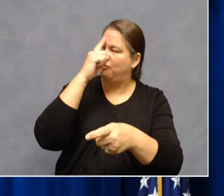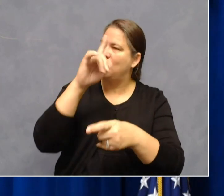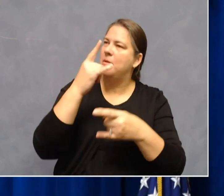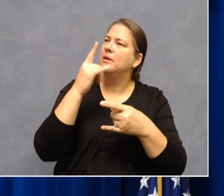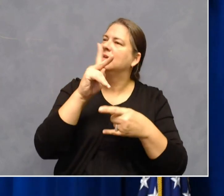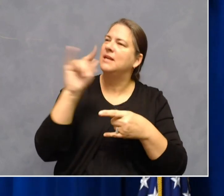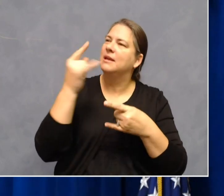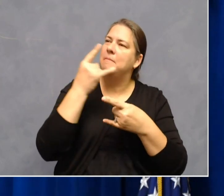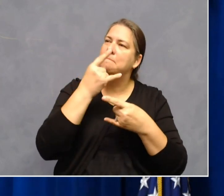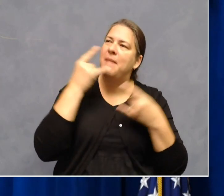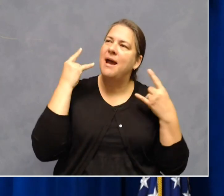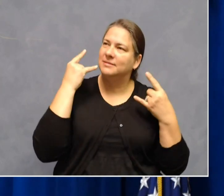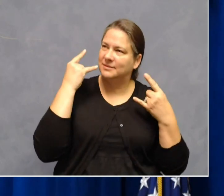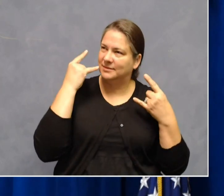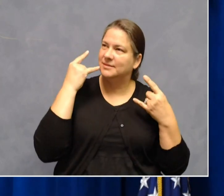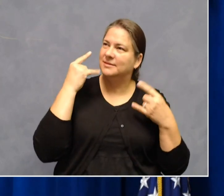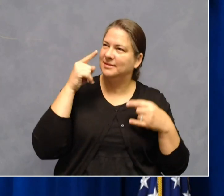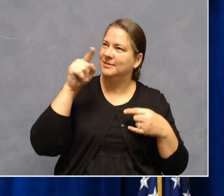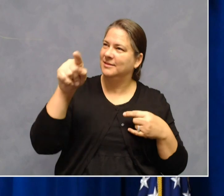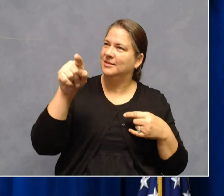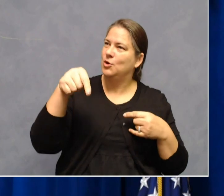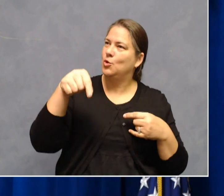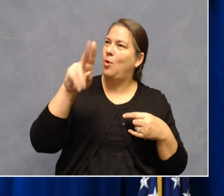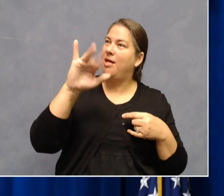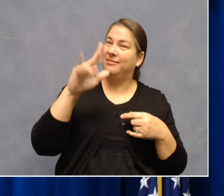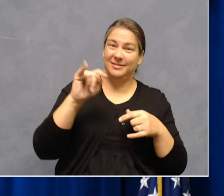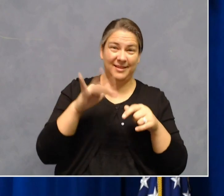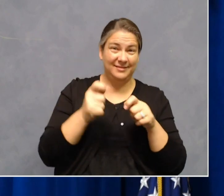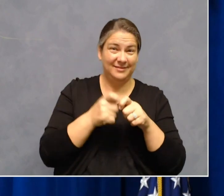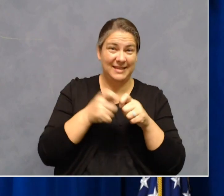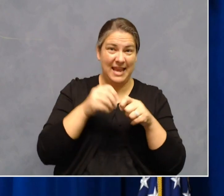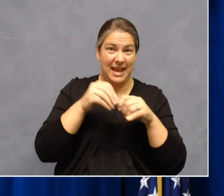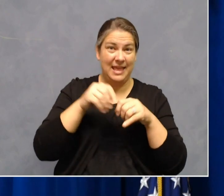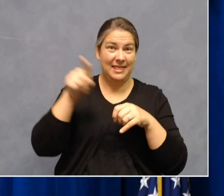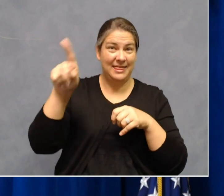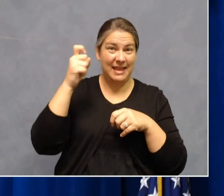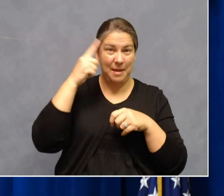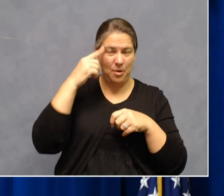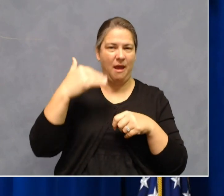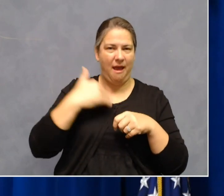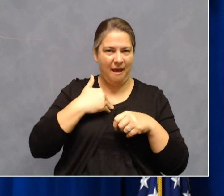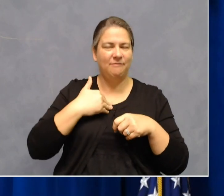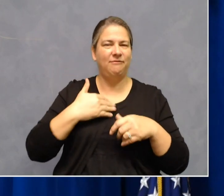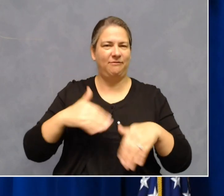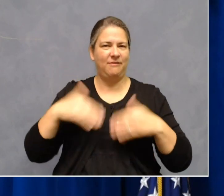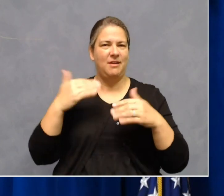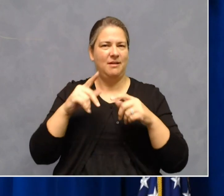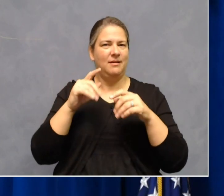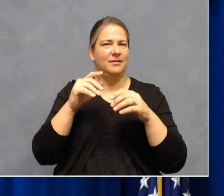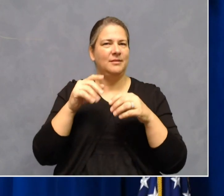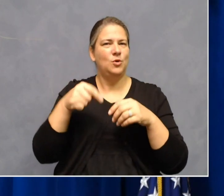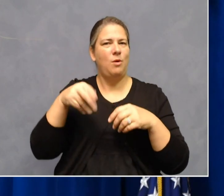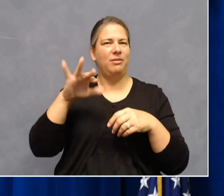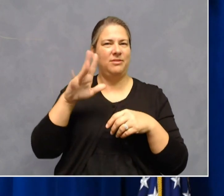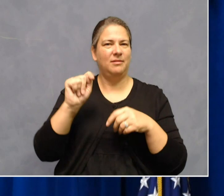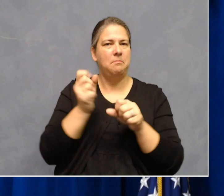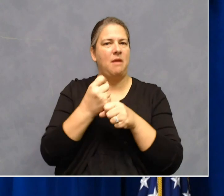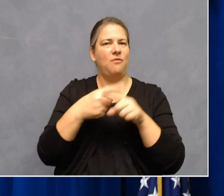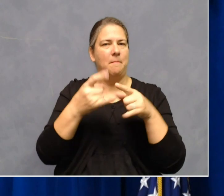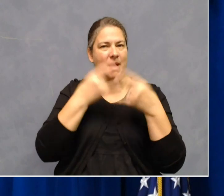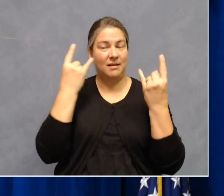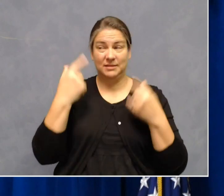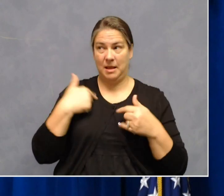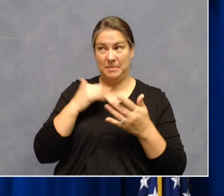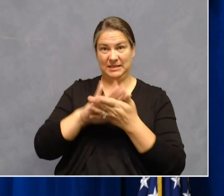display in our Capitol. I'm a 6th grade special education teacher at Ashland Middle School in Ashland, Kentucky. This school year has faced